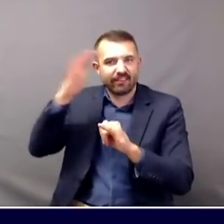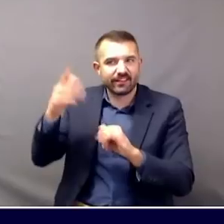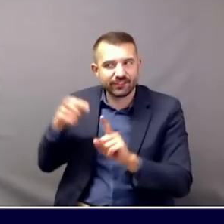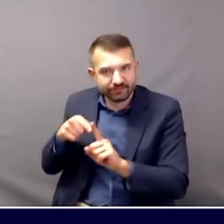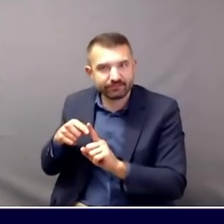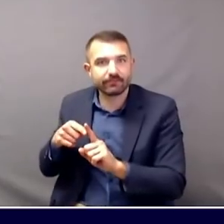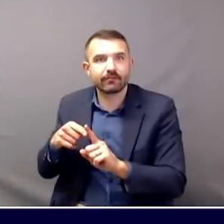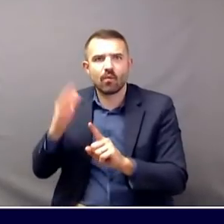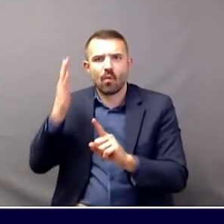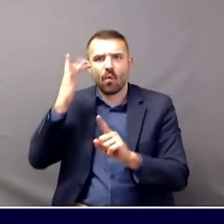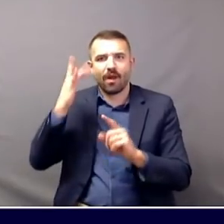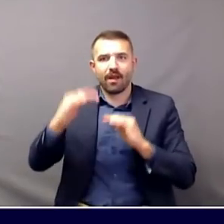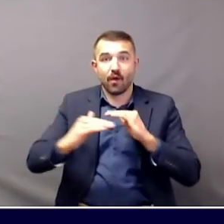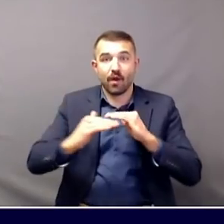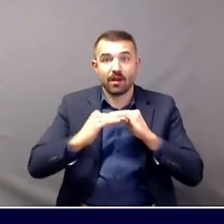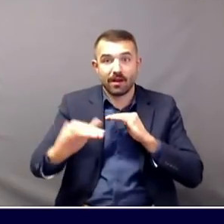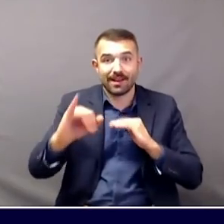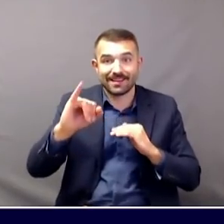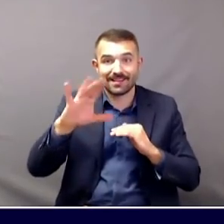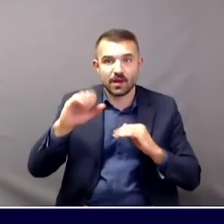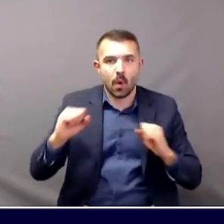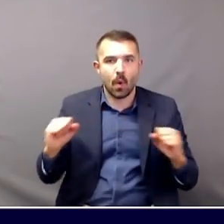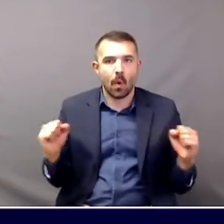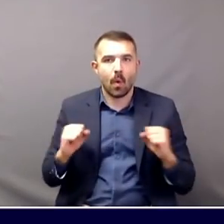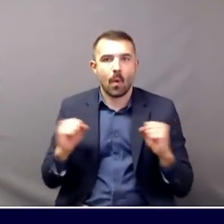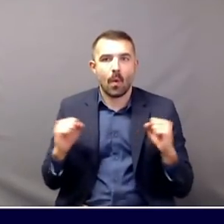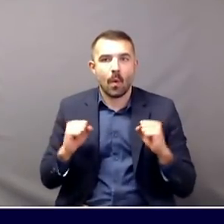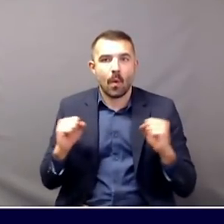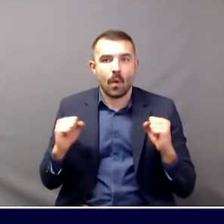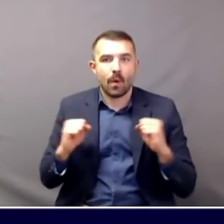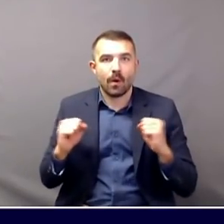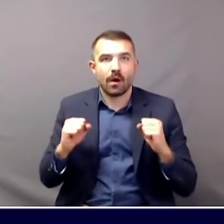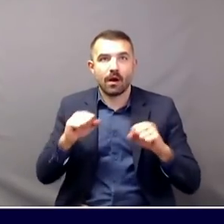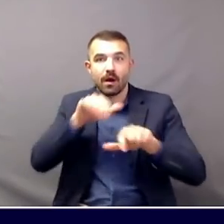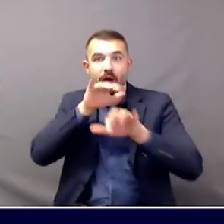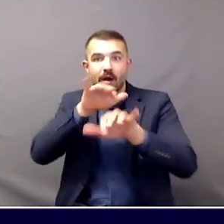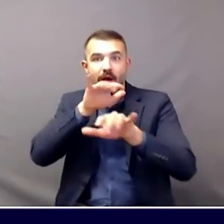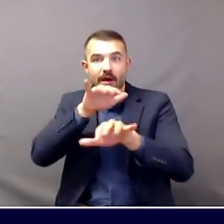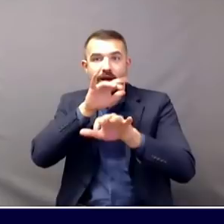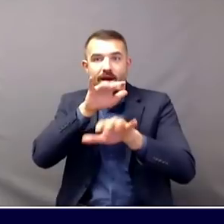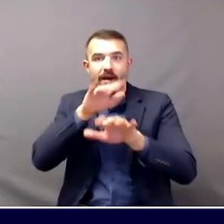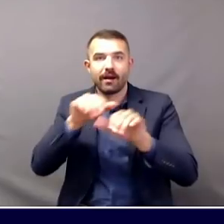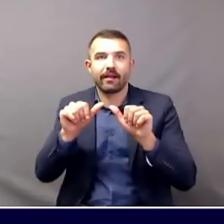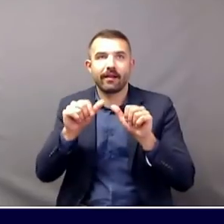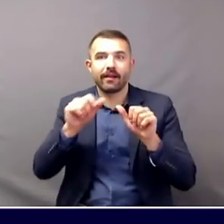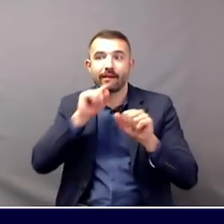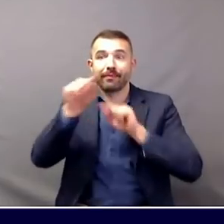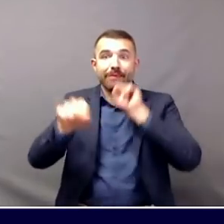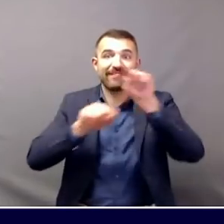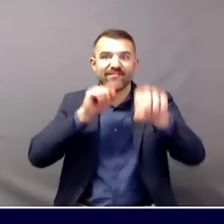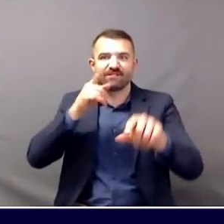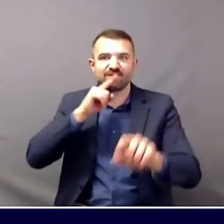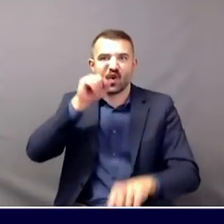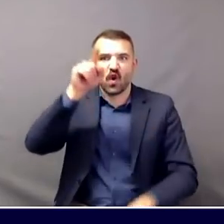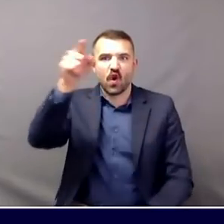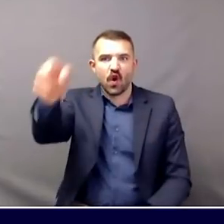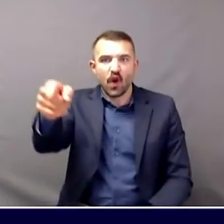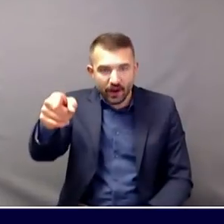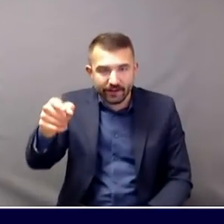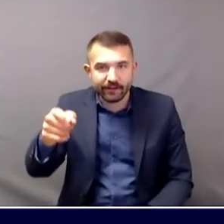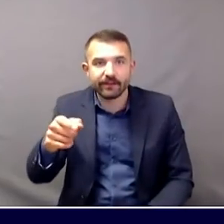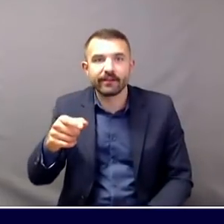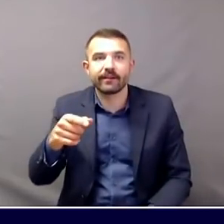creating a temperature inversion that may affect the way that droplets hang in the air. There are different theories right now. And I don't know